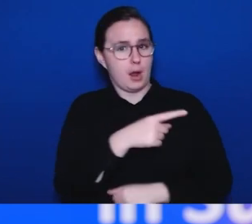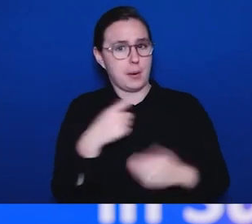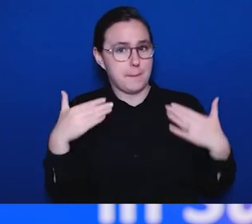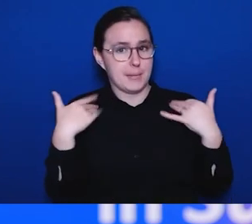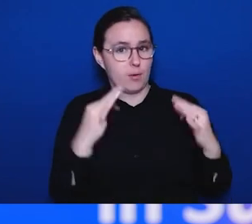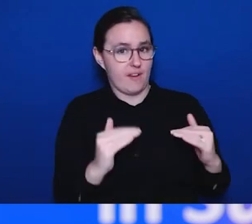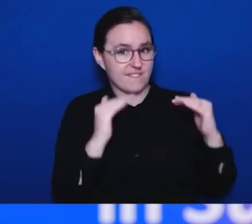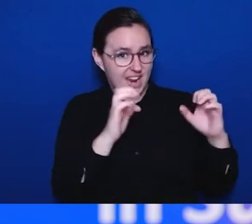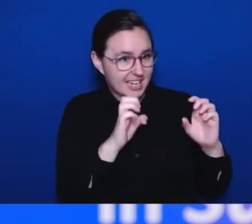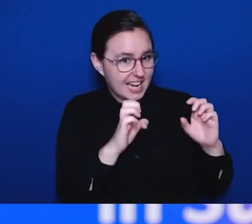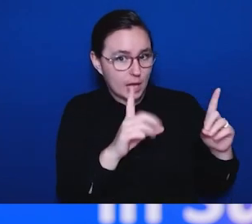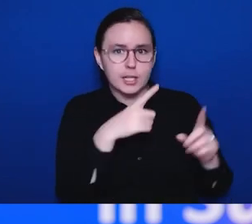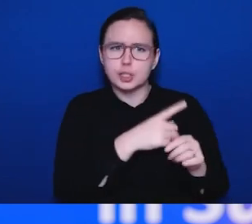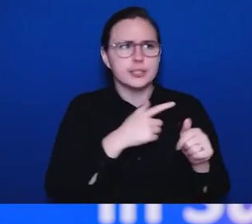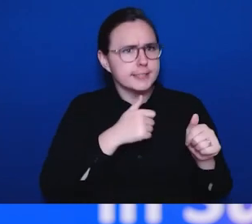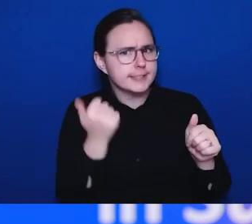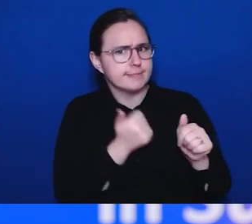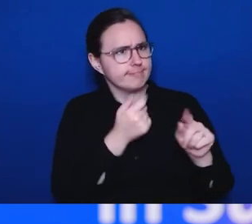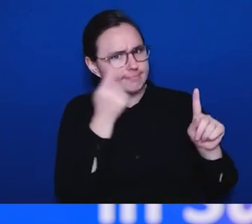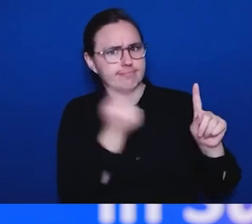and our Minister of Advanced Education for